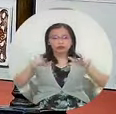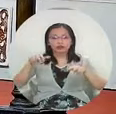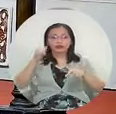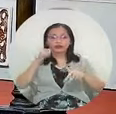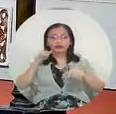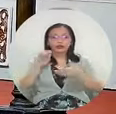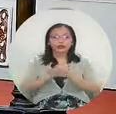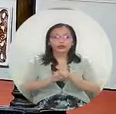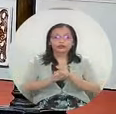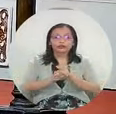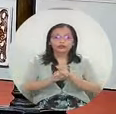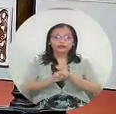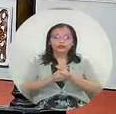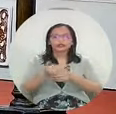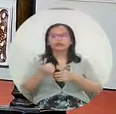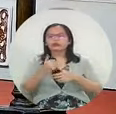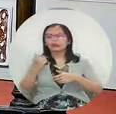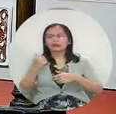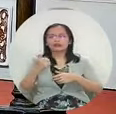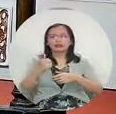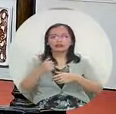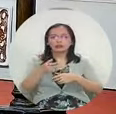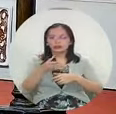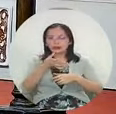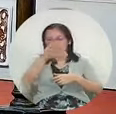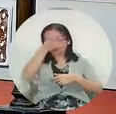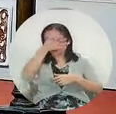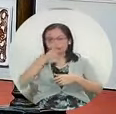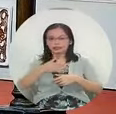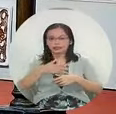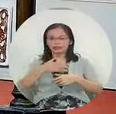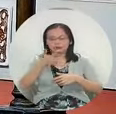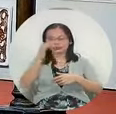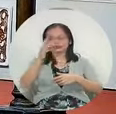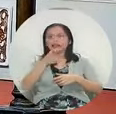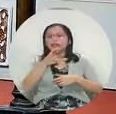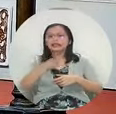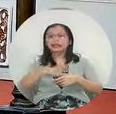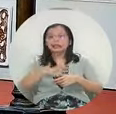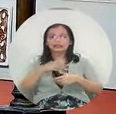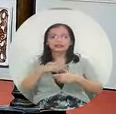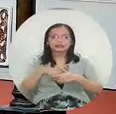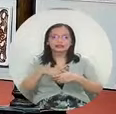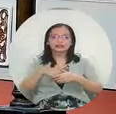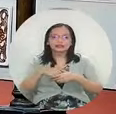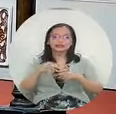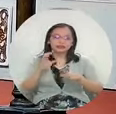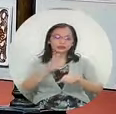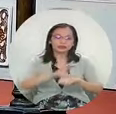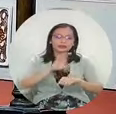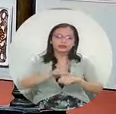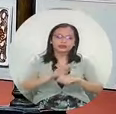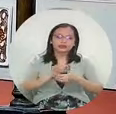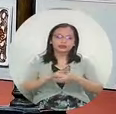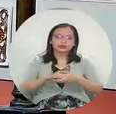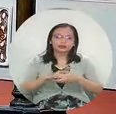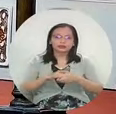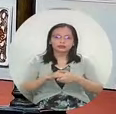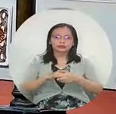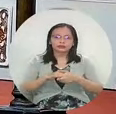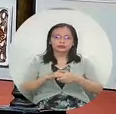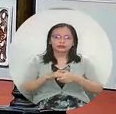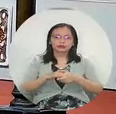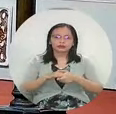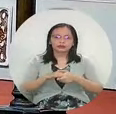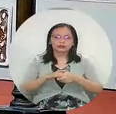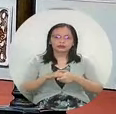may not be good for her to feel bad about herself. But that is the danger in accepting a work that you